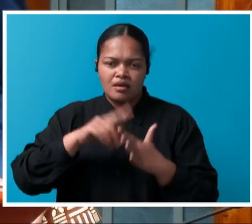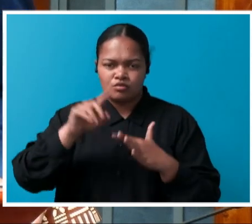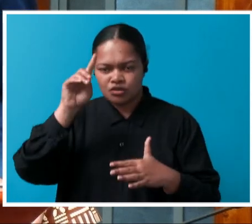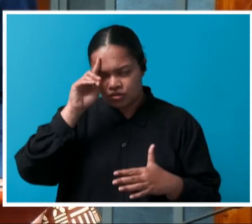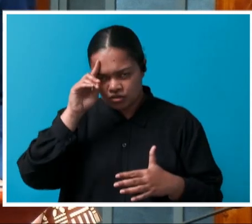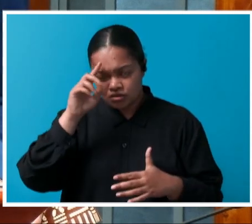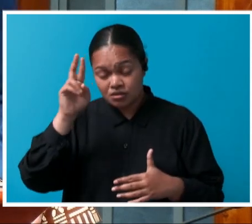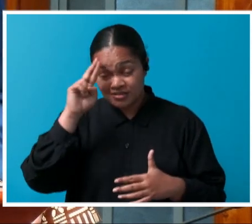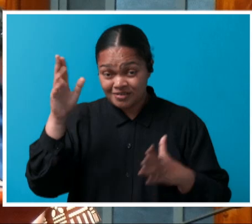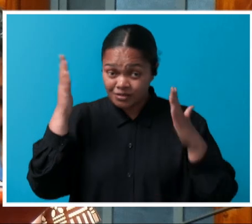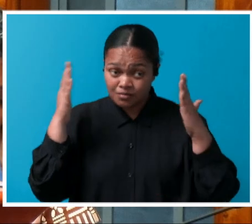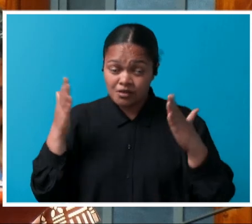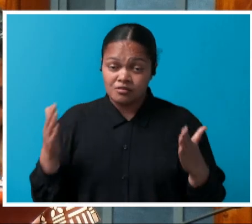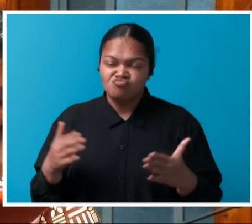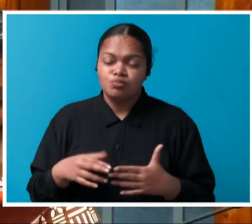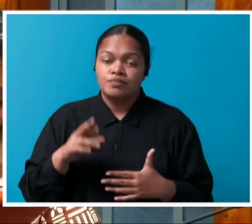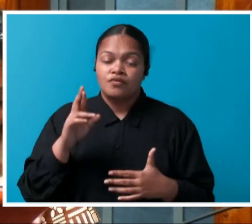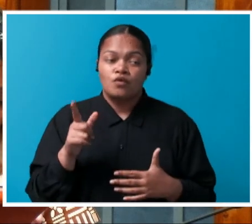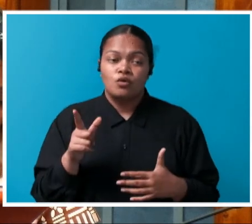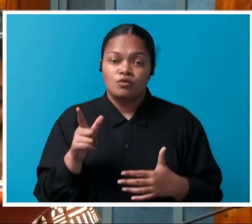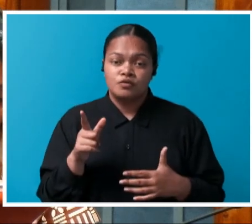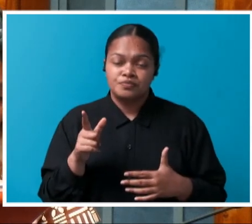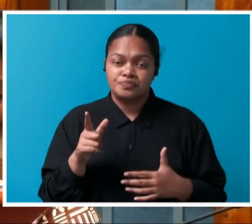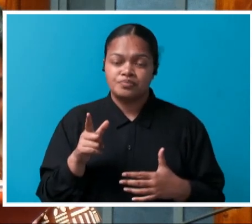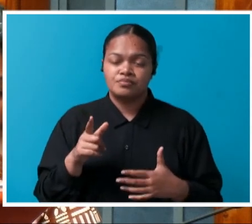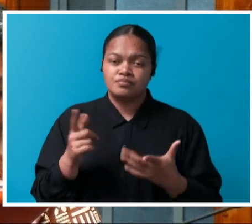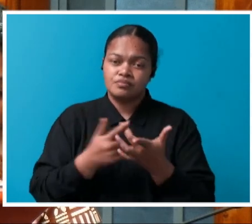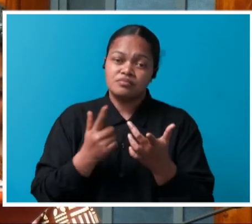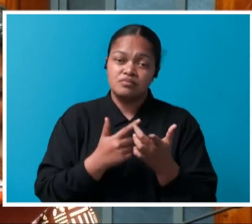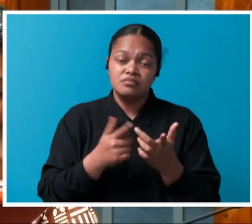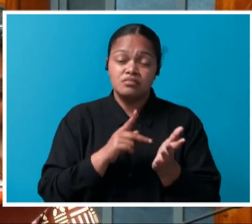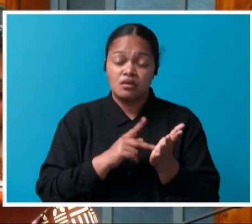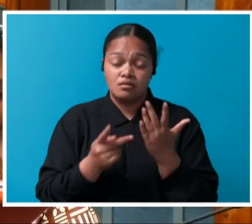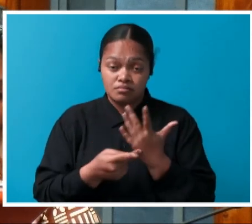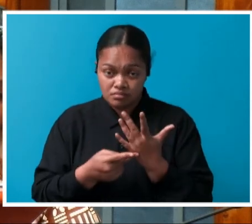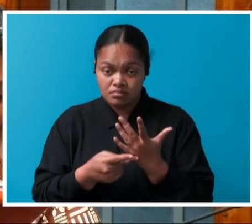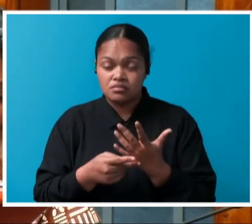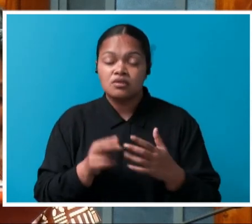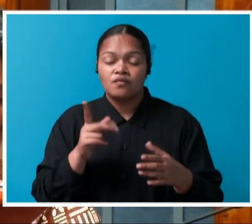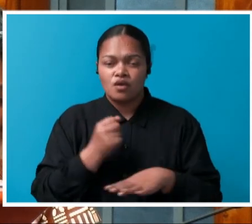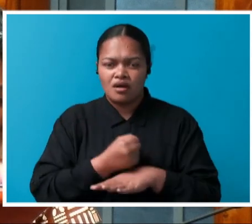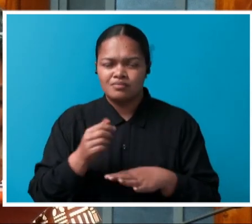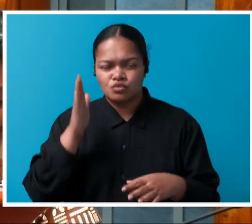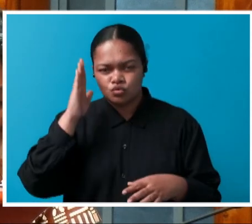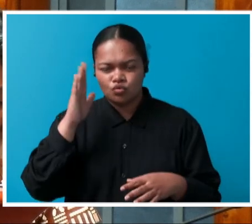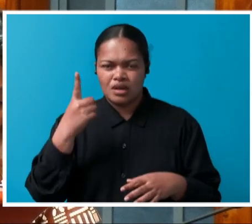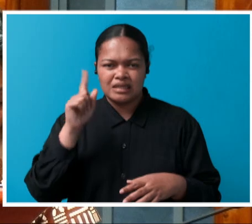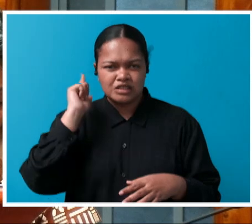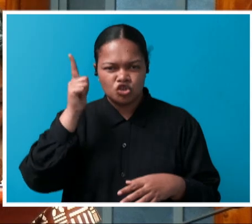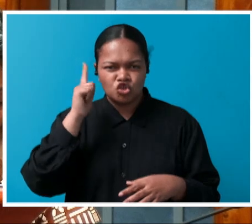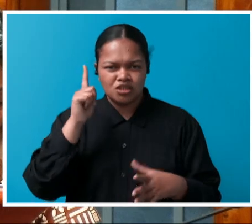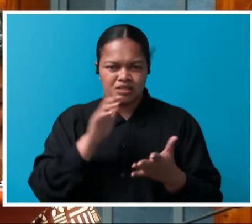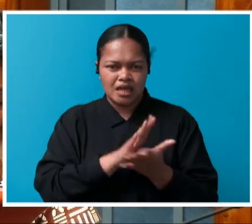Mr. Speaker, sir, for capital projects on the upgrade and enhancement of government schools, facilities and teachers' quarters,